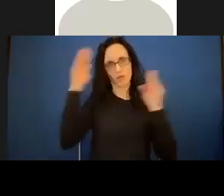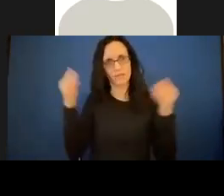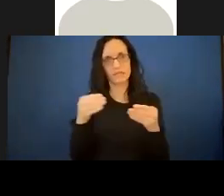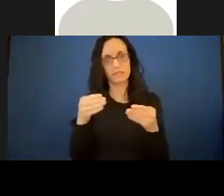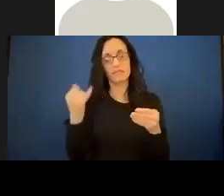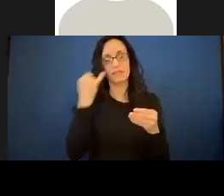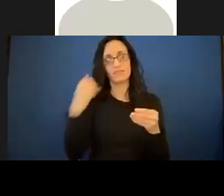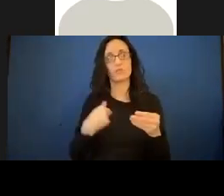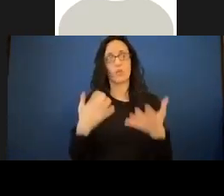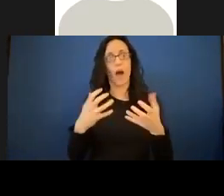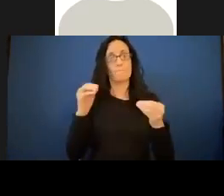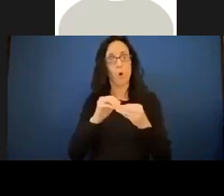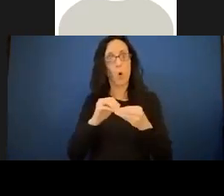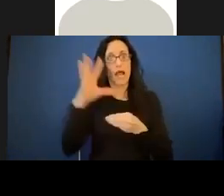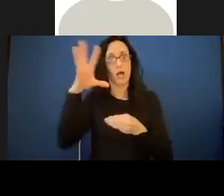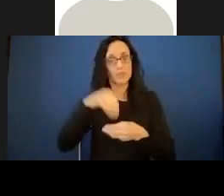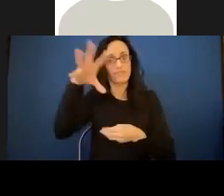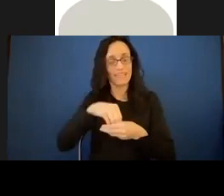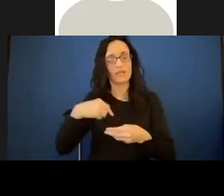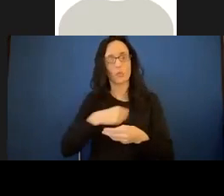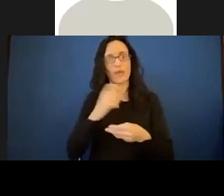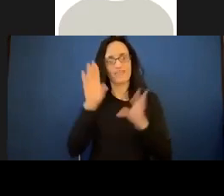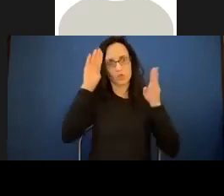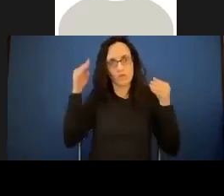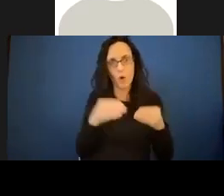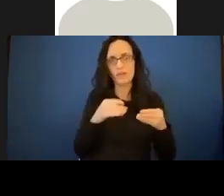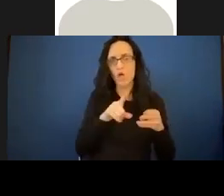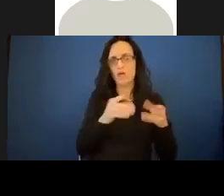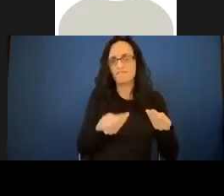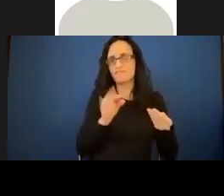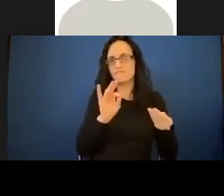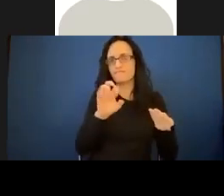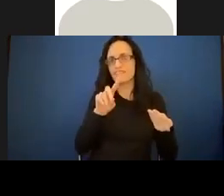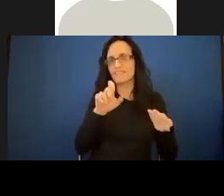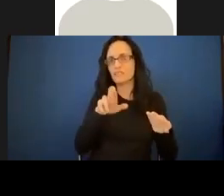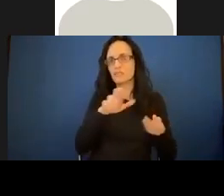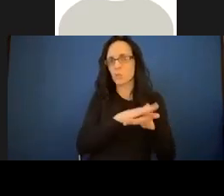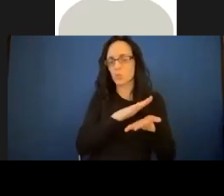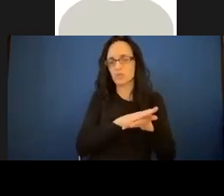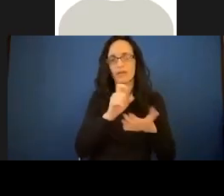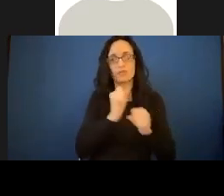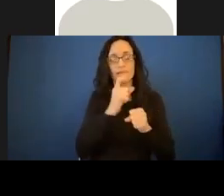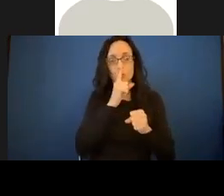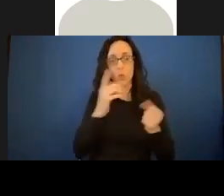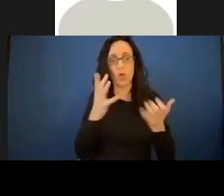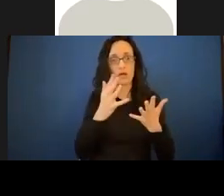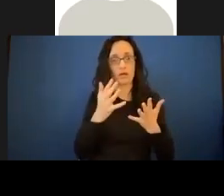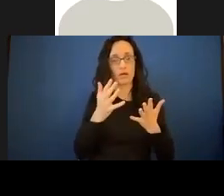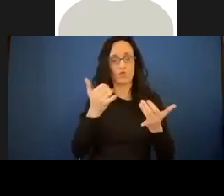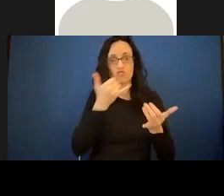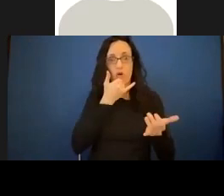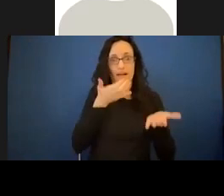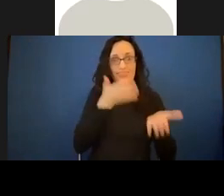more inclusivity, we need to focus on our feeder schools. We need to make sure that whatever is wrong with them is